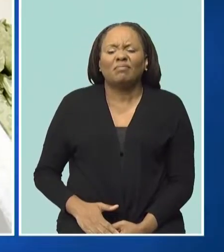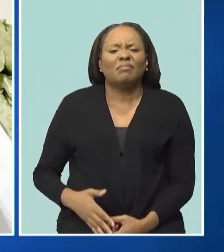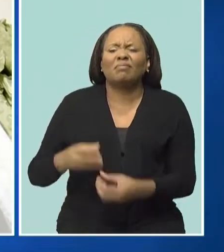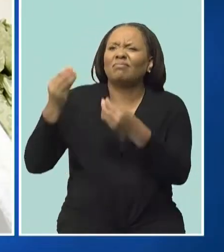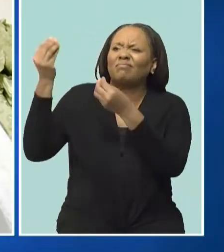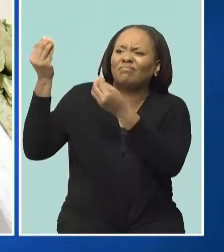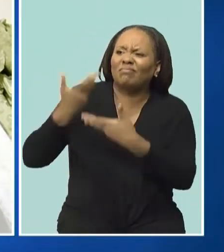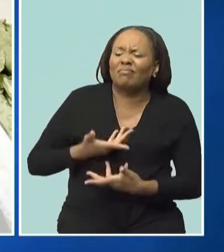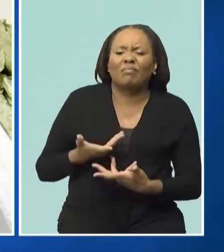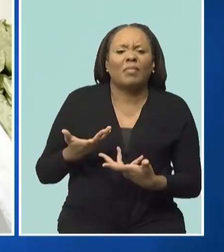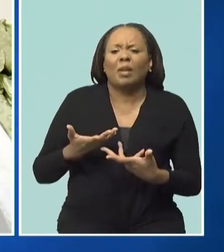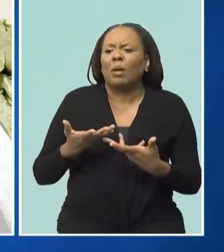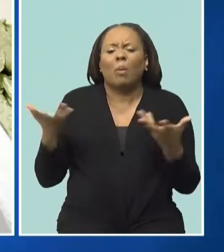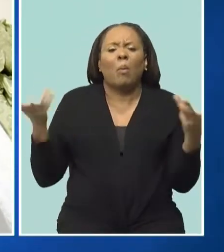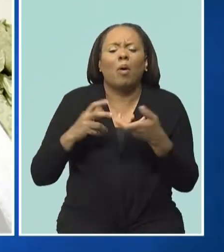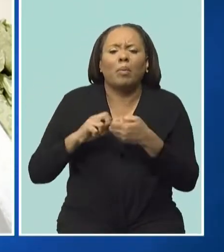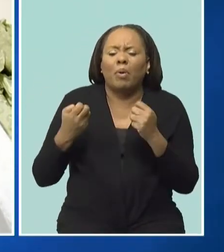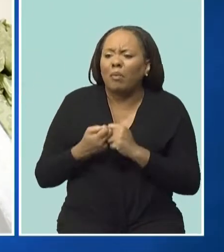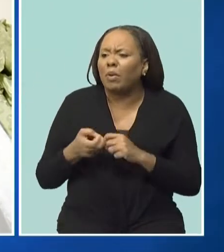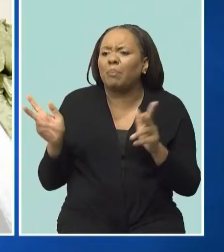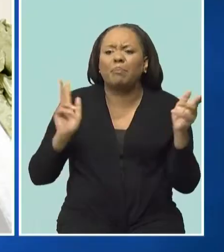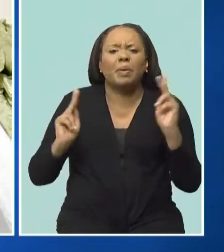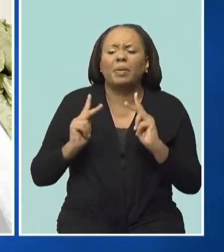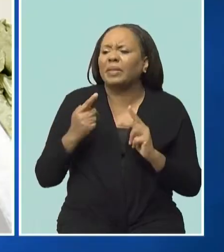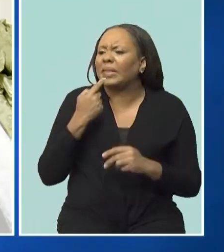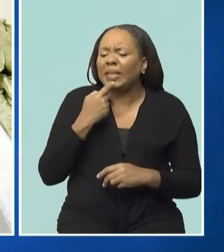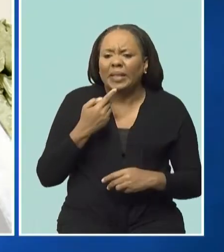are, where there is a talk of a protest.